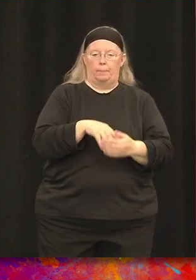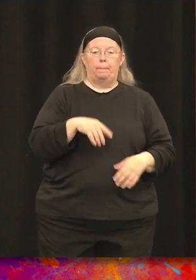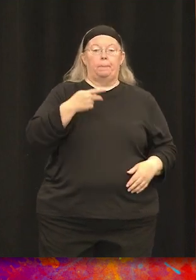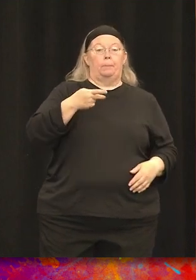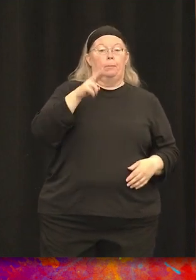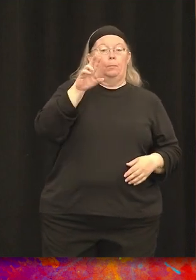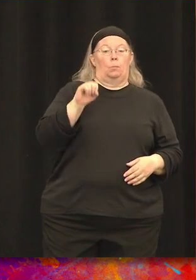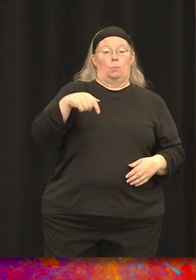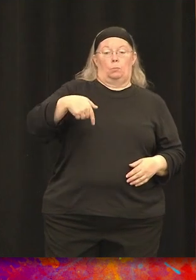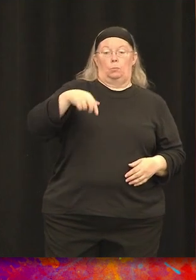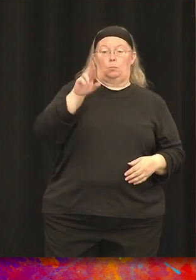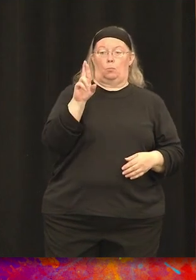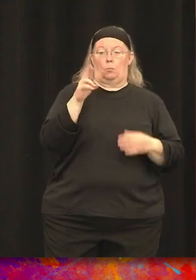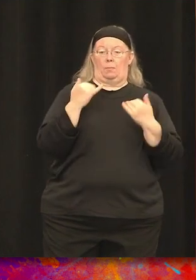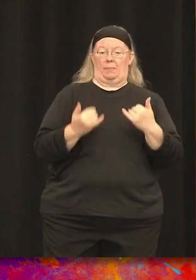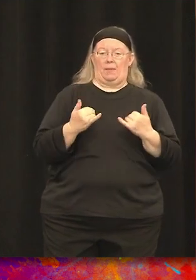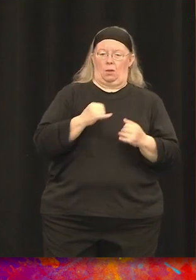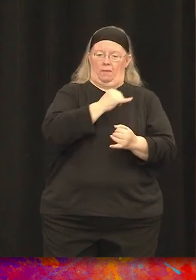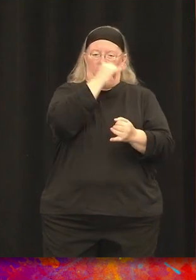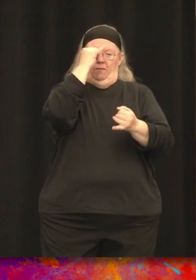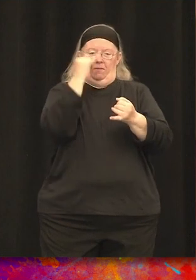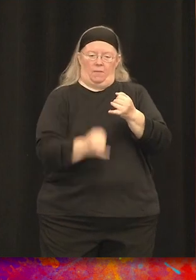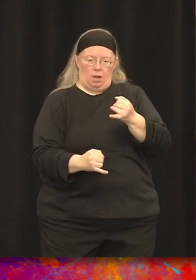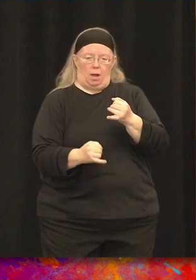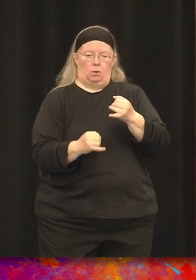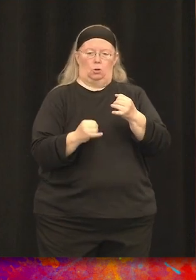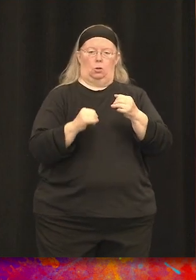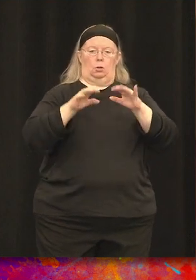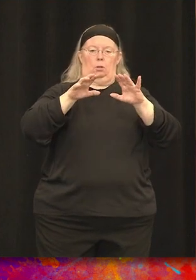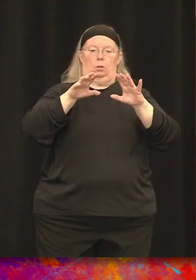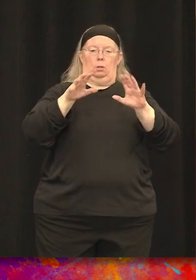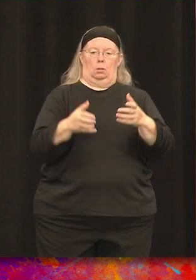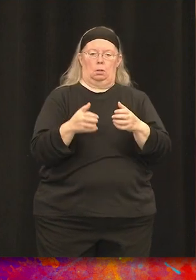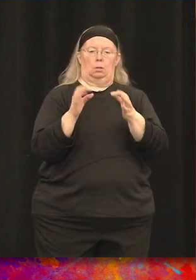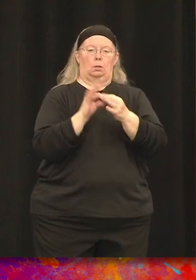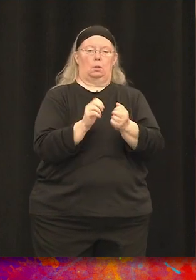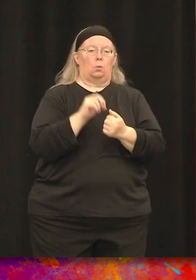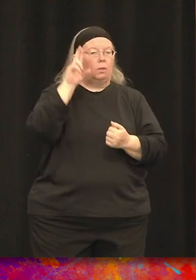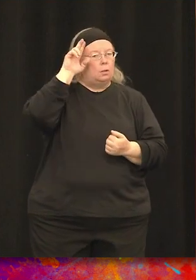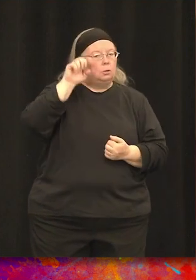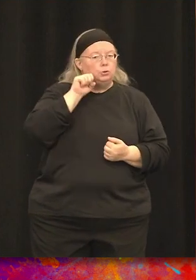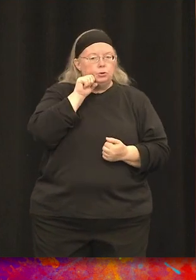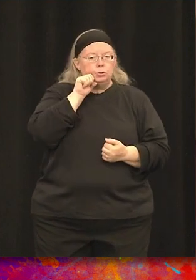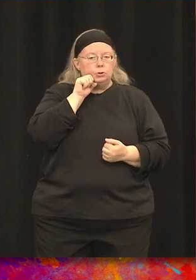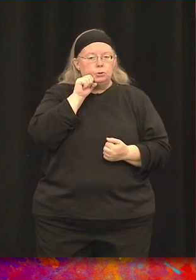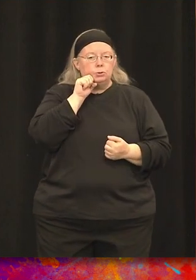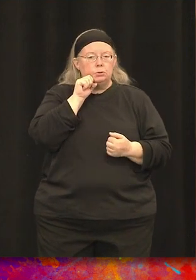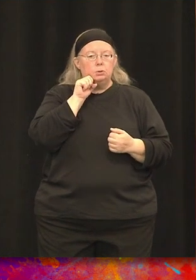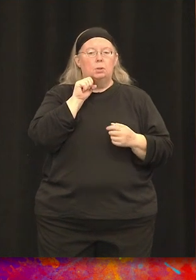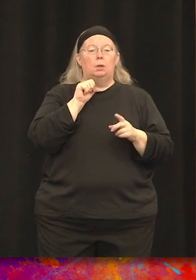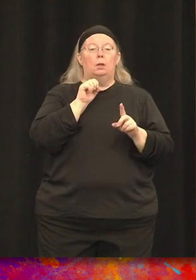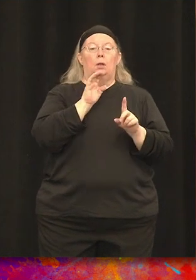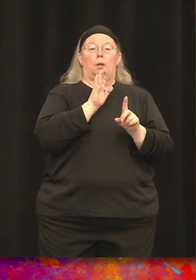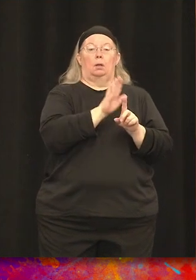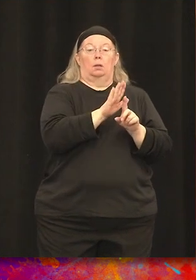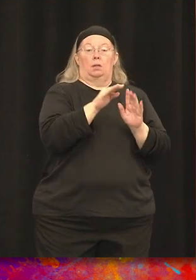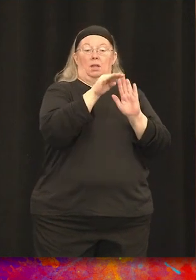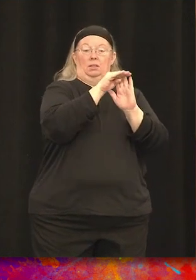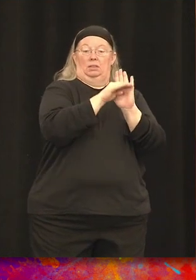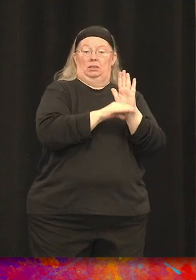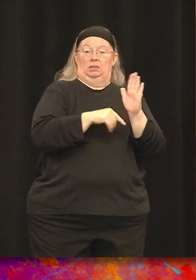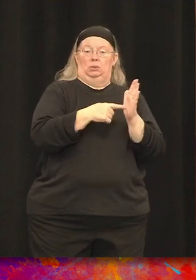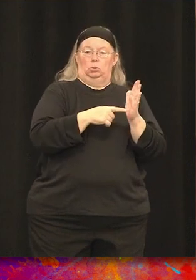Usher syndrome. The USH Trust is one of our most vital tools, and it was built by a man